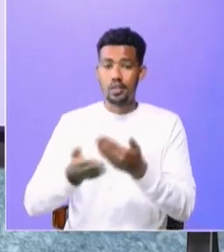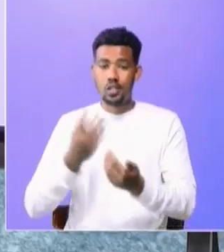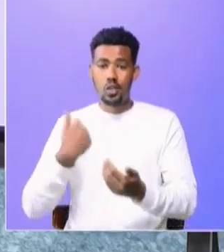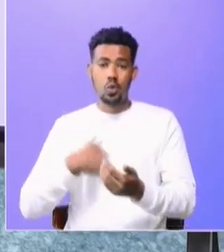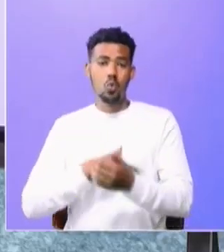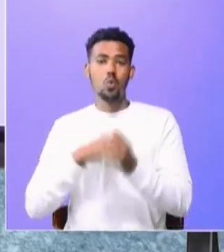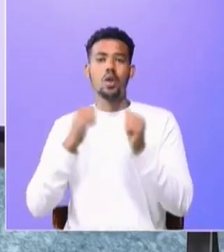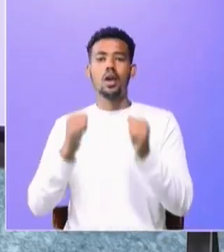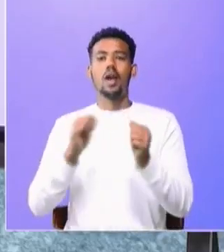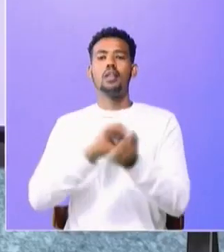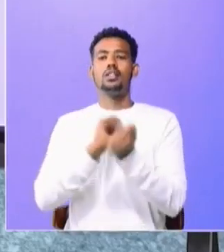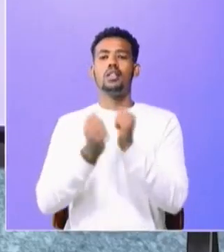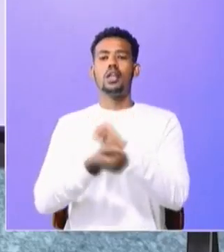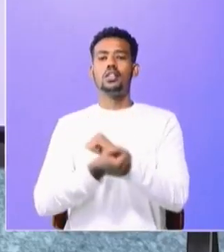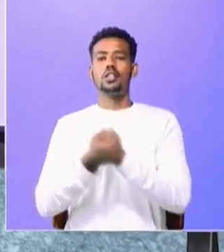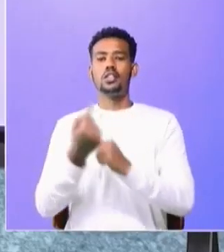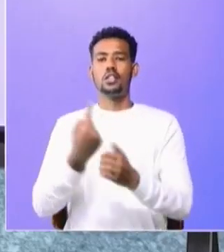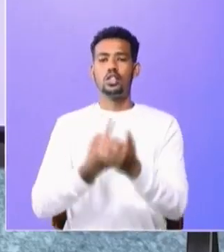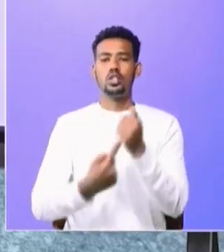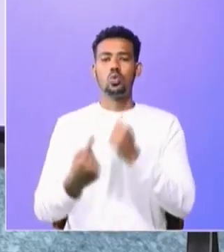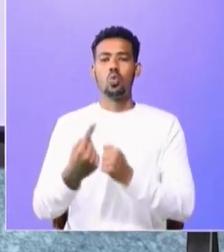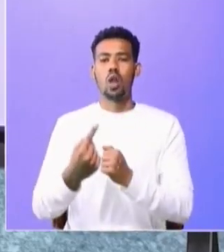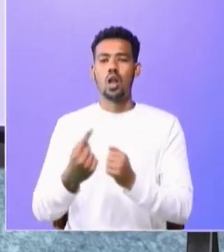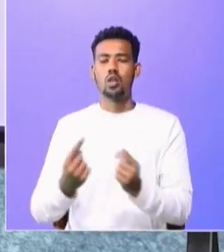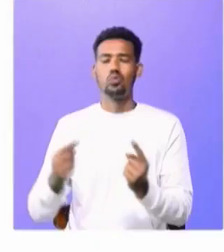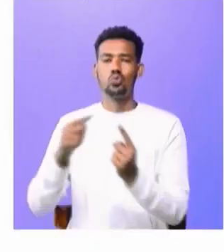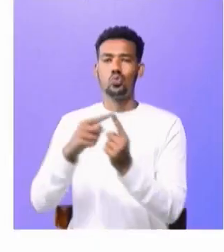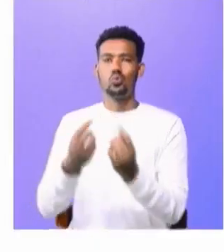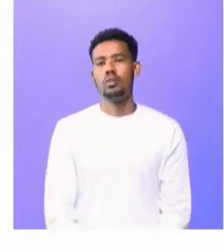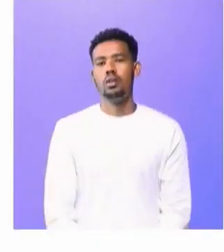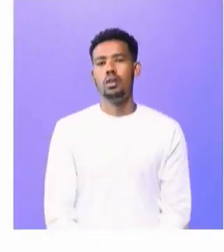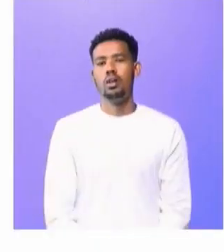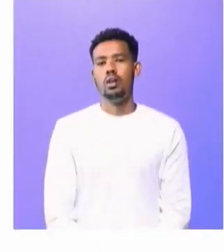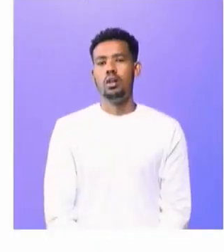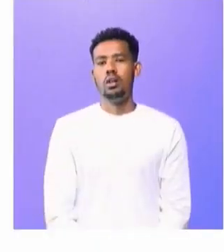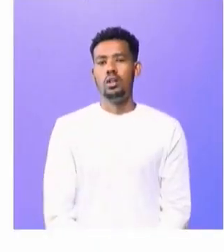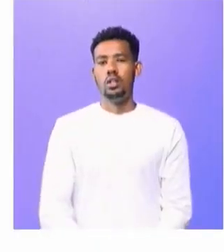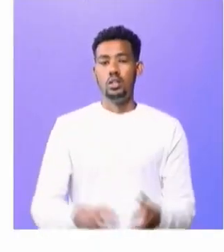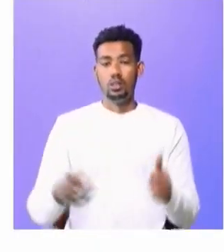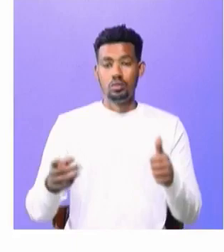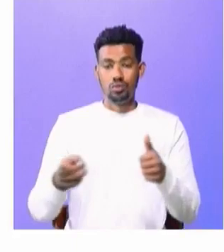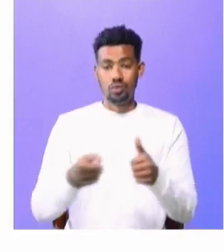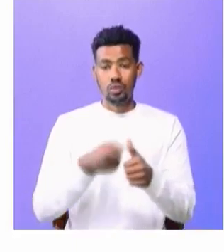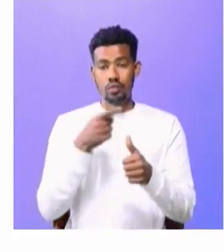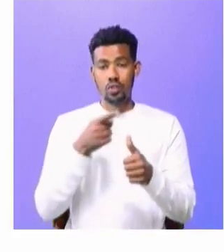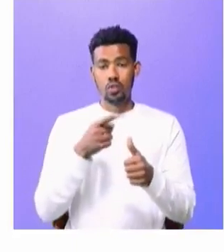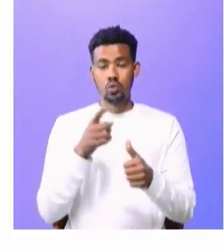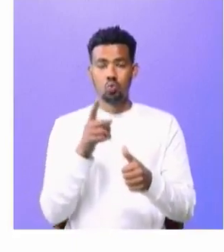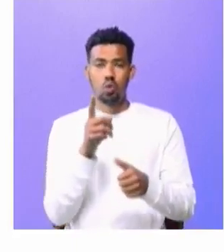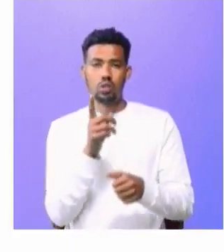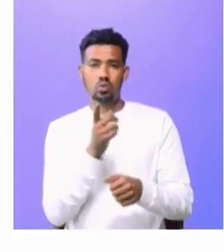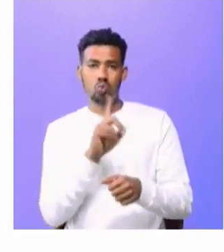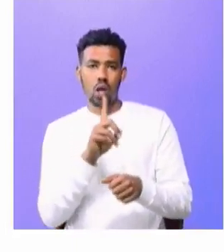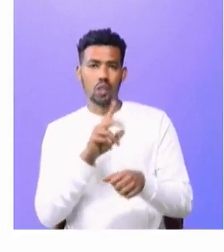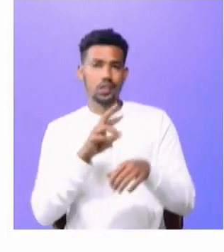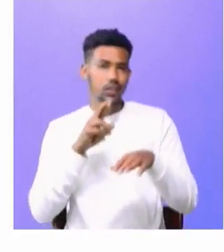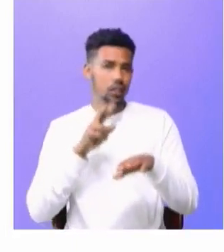change singular to plural by using different method. The first one is regular.